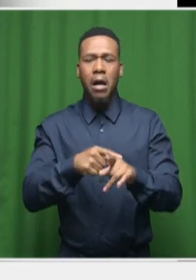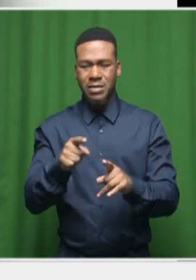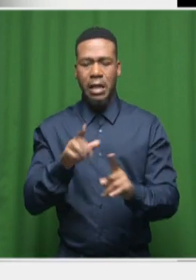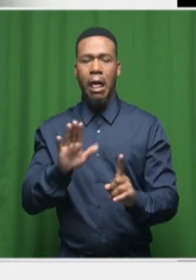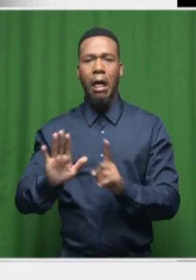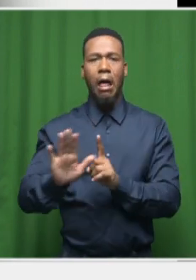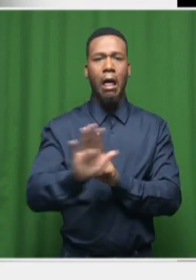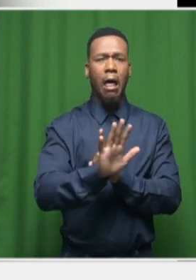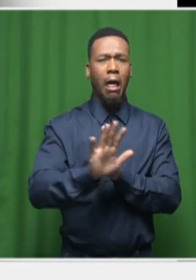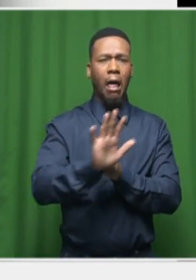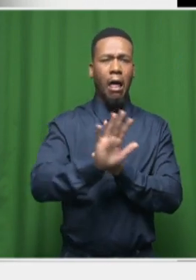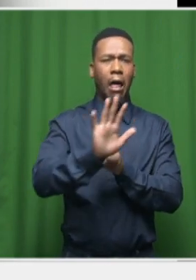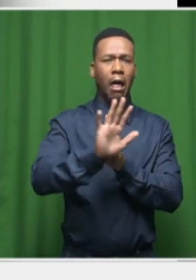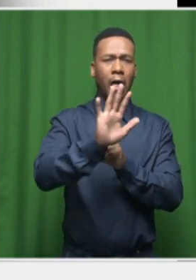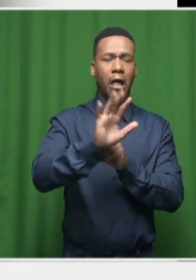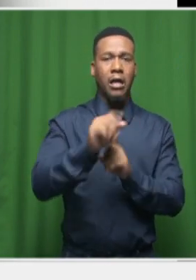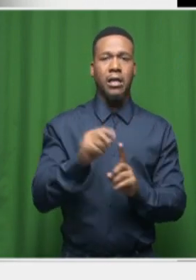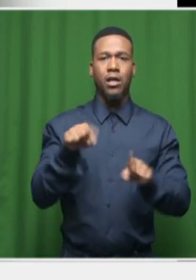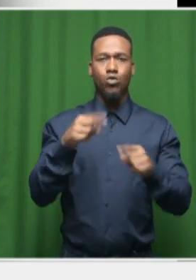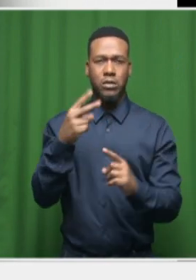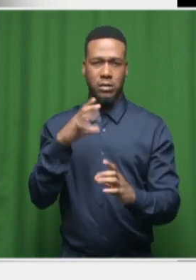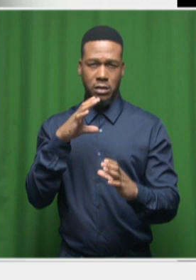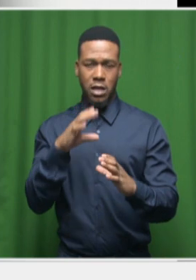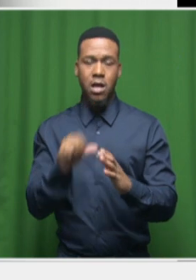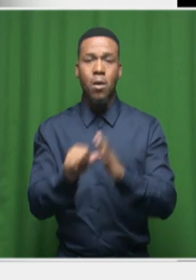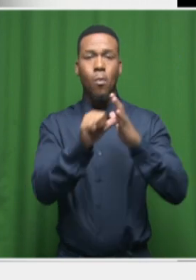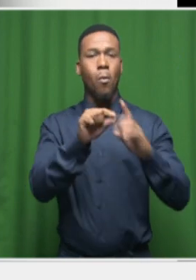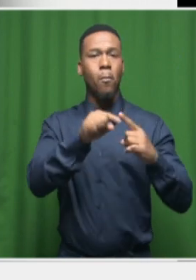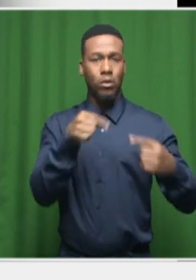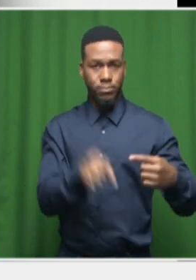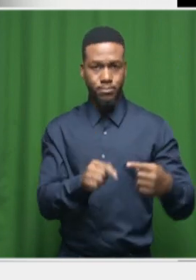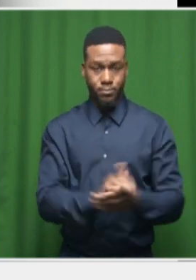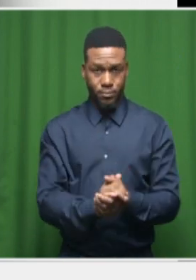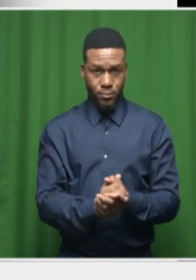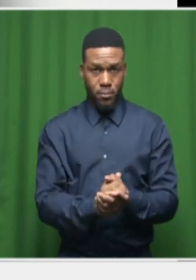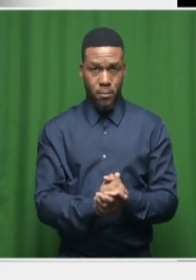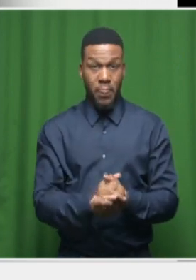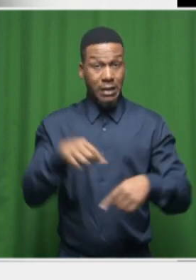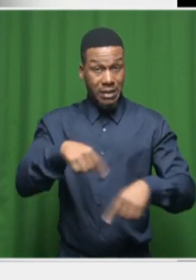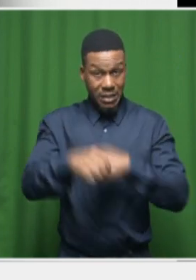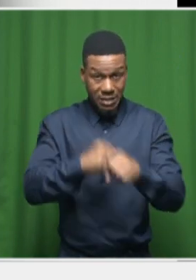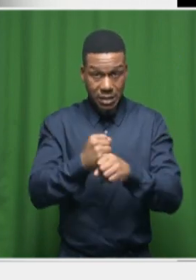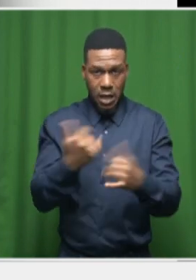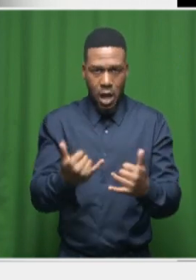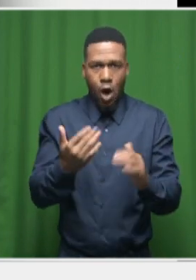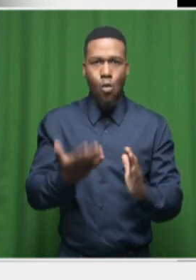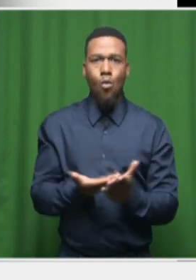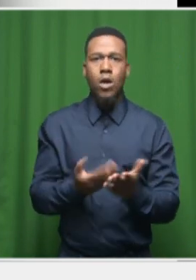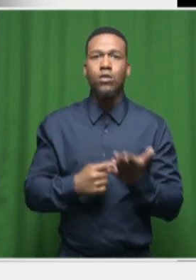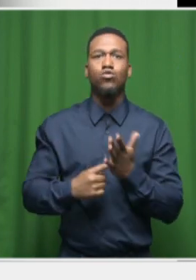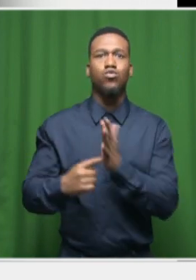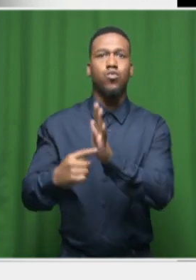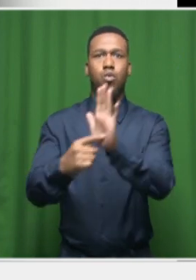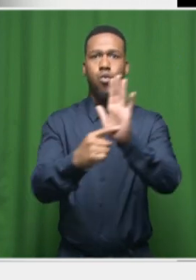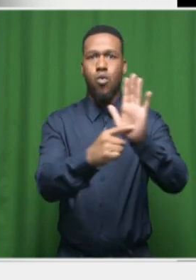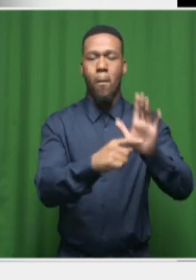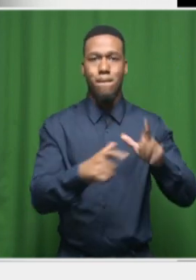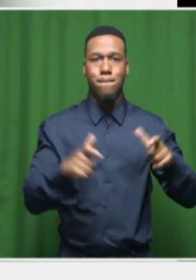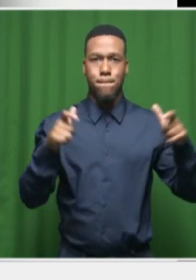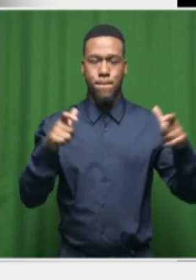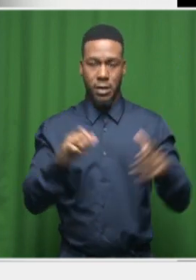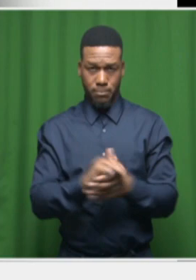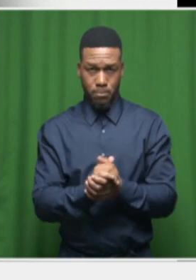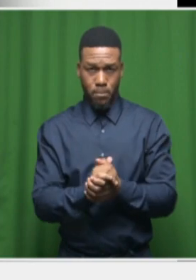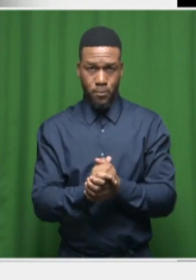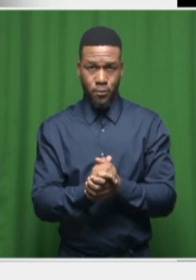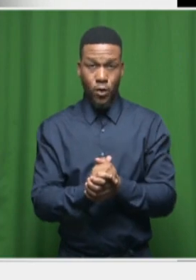want citizens to get involved with. So this year, that has been elevated to a much larger extent. And the way we've done this